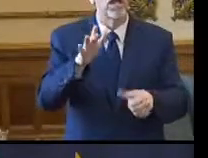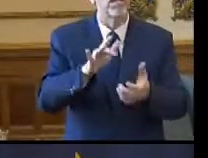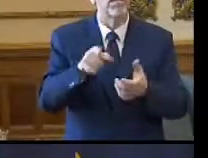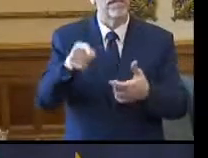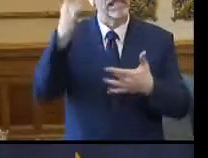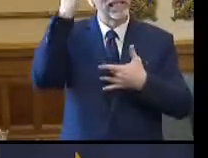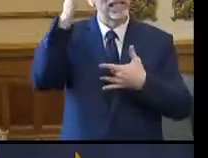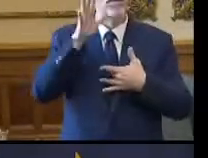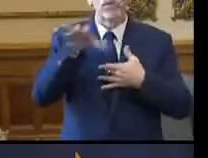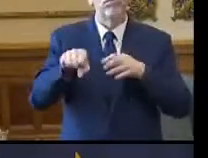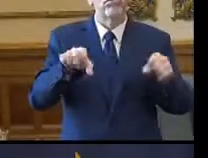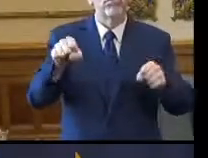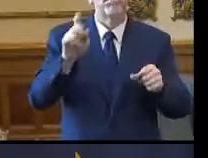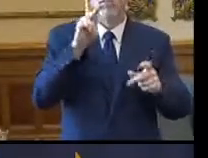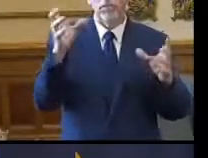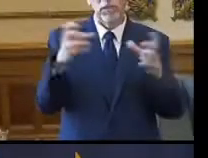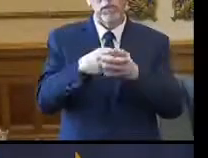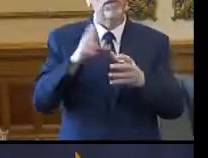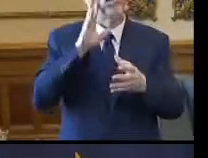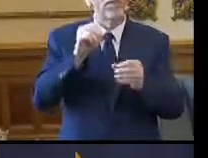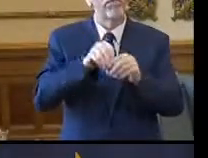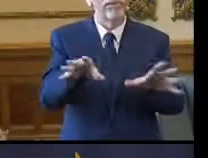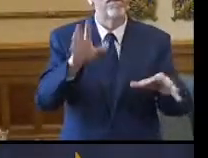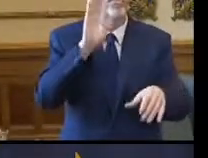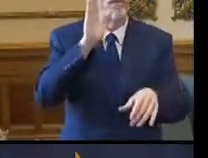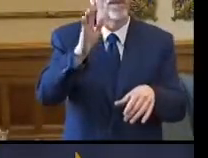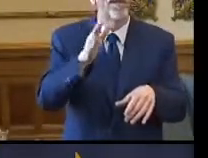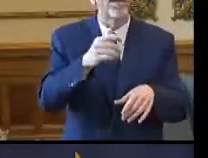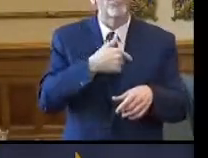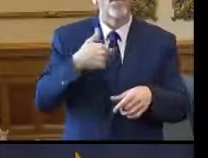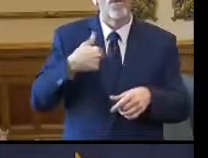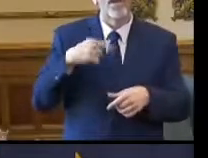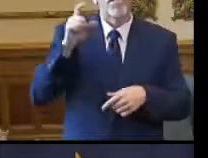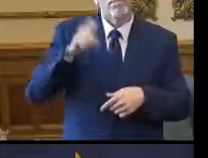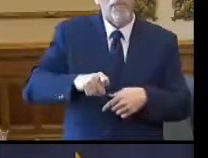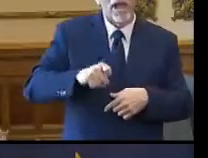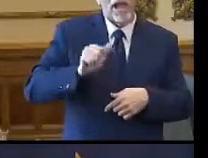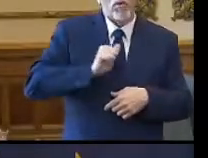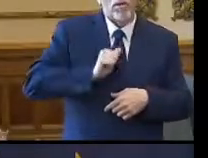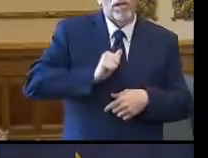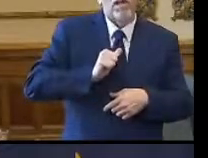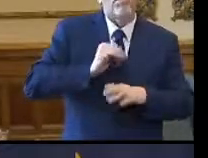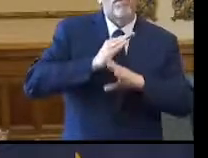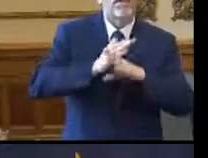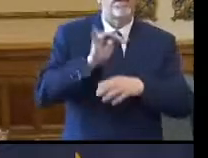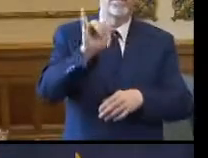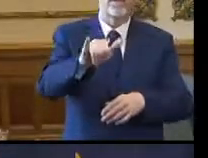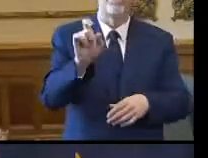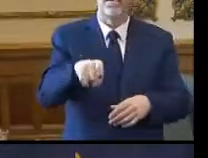will prey on large gatherings. We have it within us to prevent that.